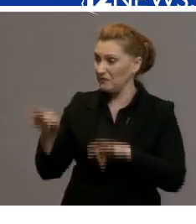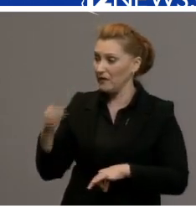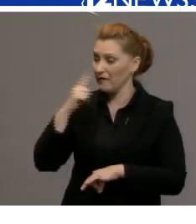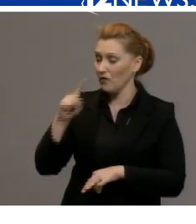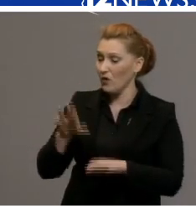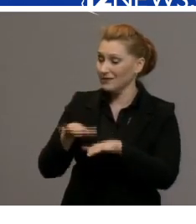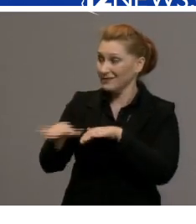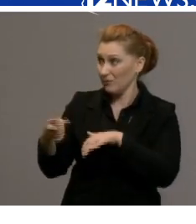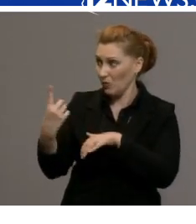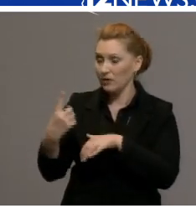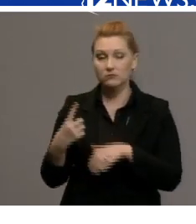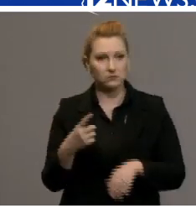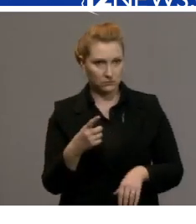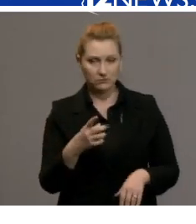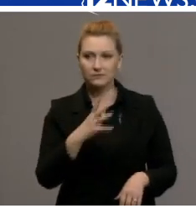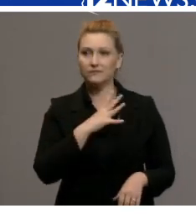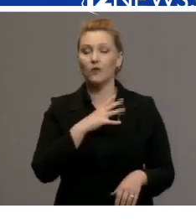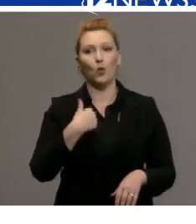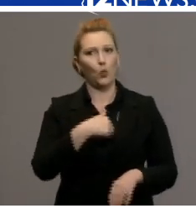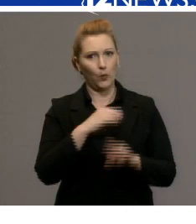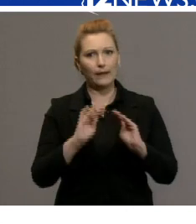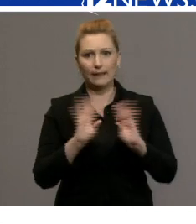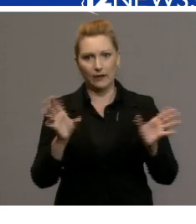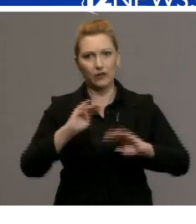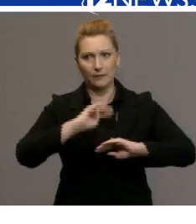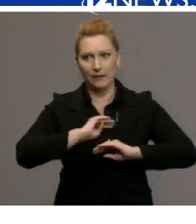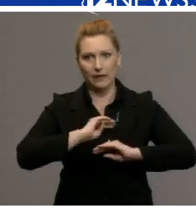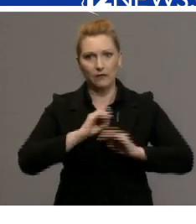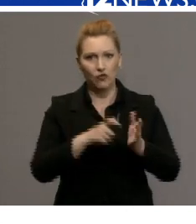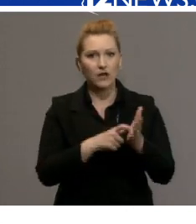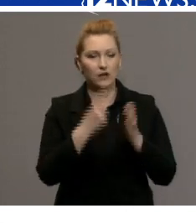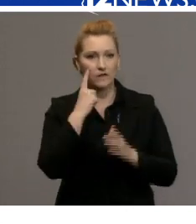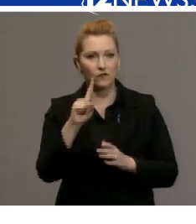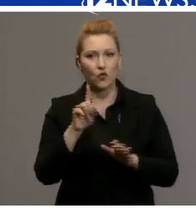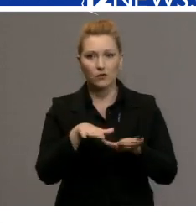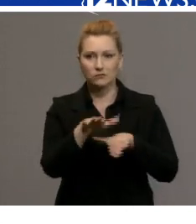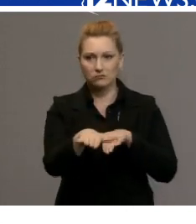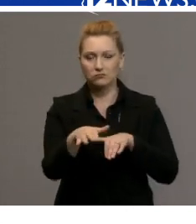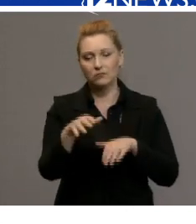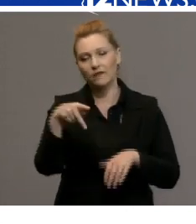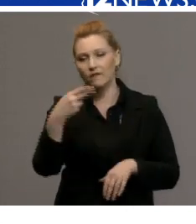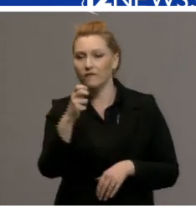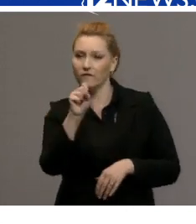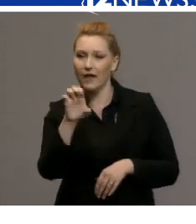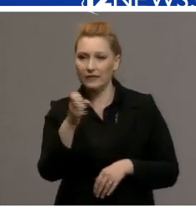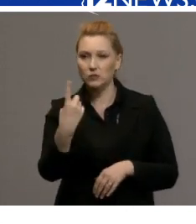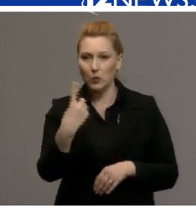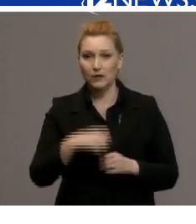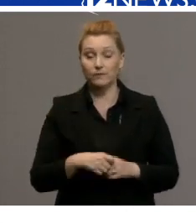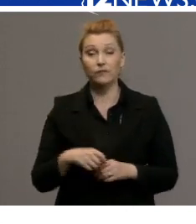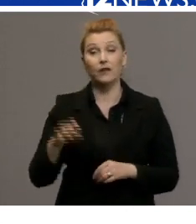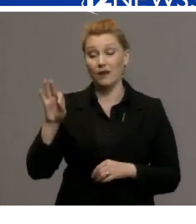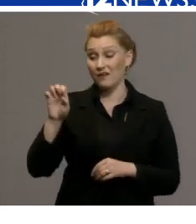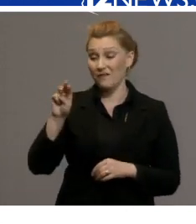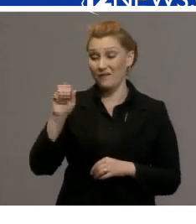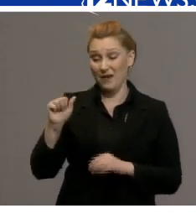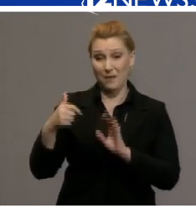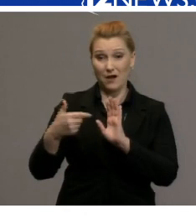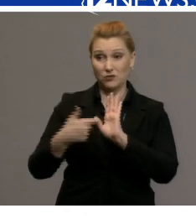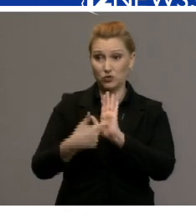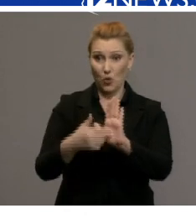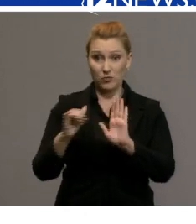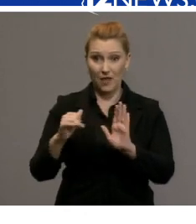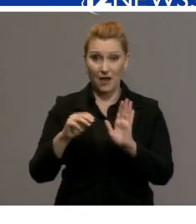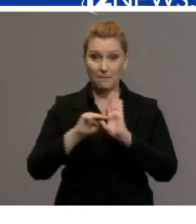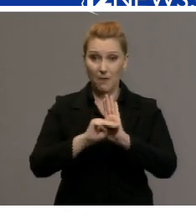the phase 1, or the criteria to be in phase 1. So what FEMA presented in that model was hospital utilization, which